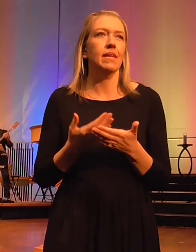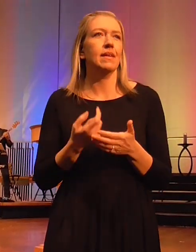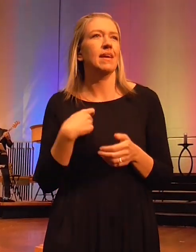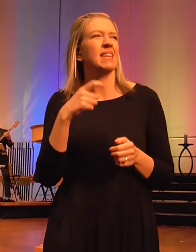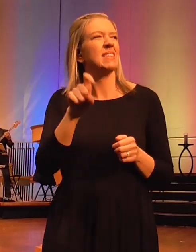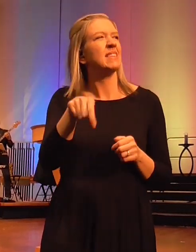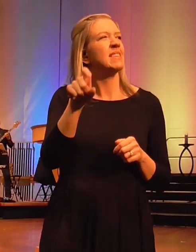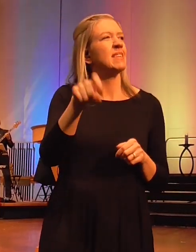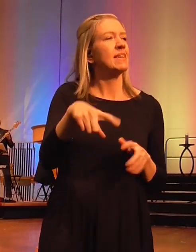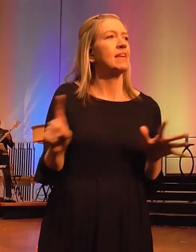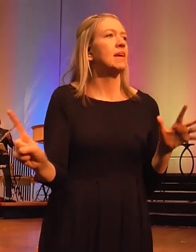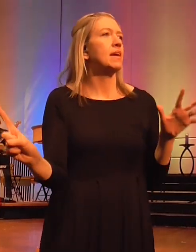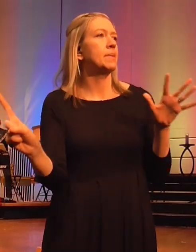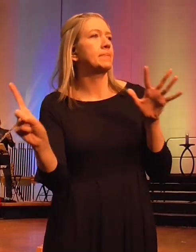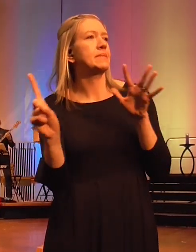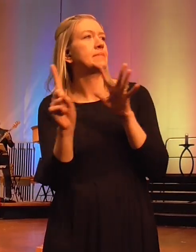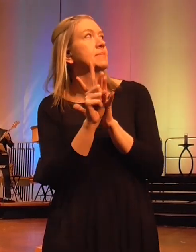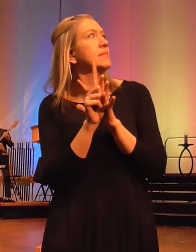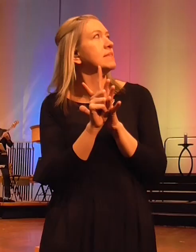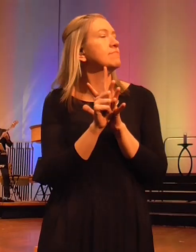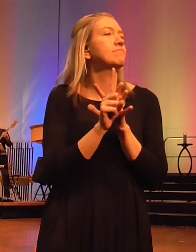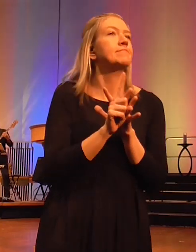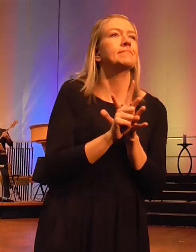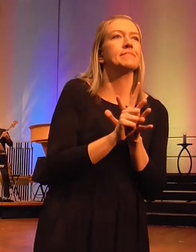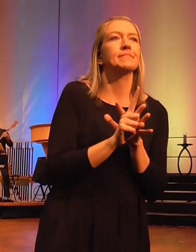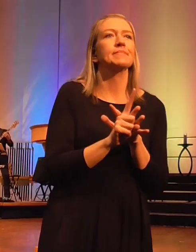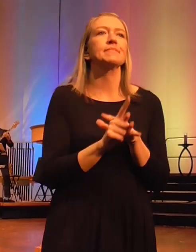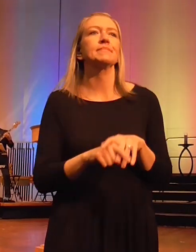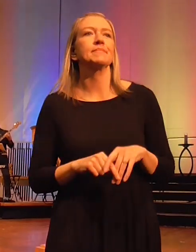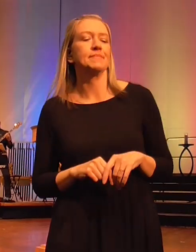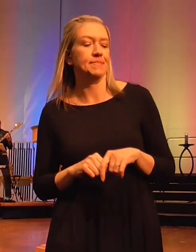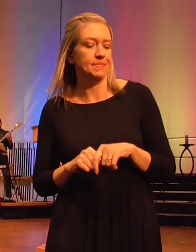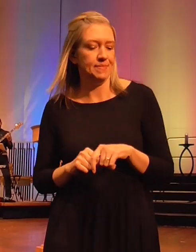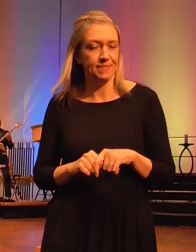All that I need comes to me.